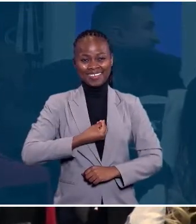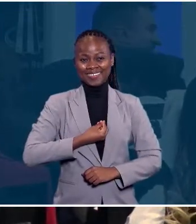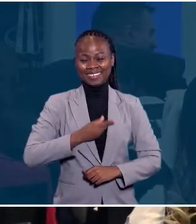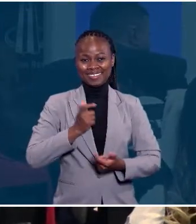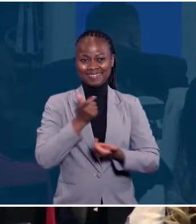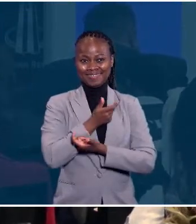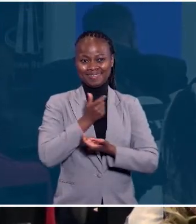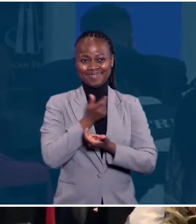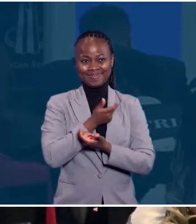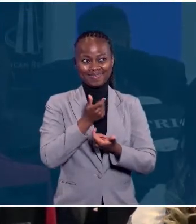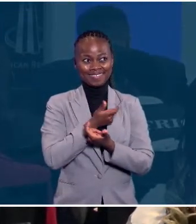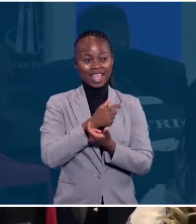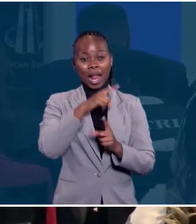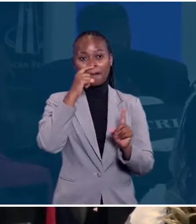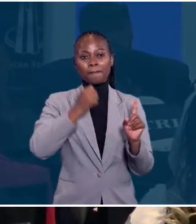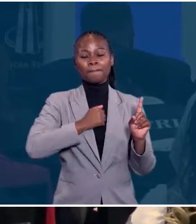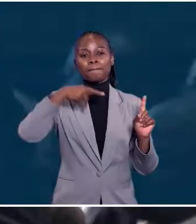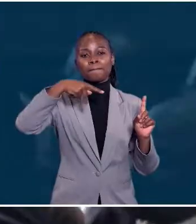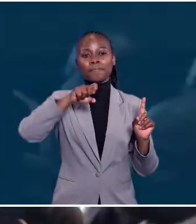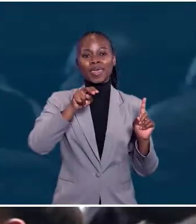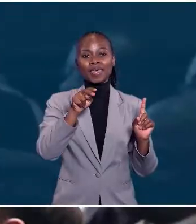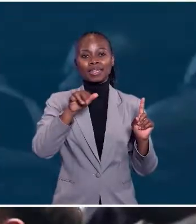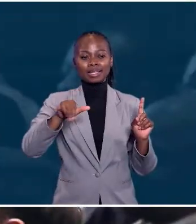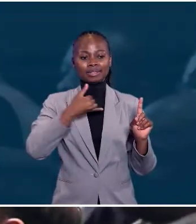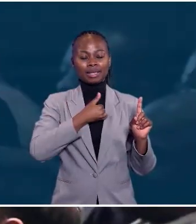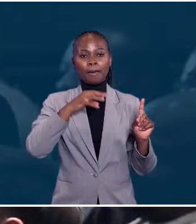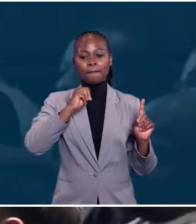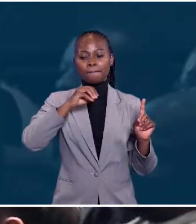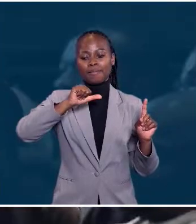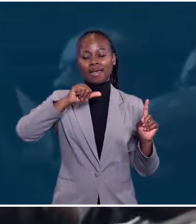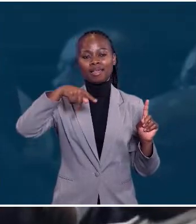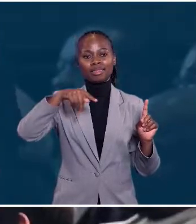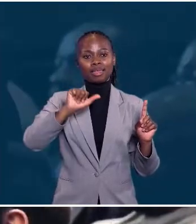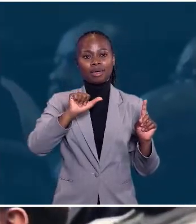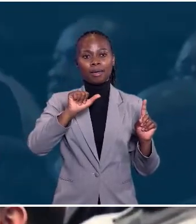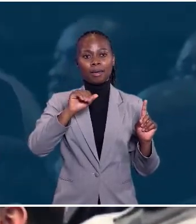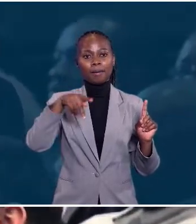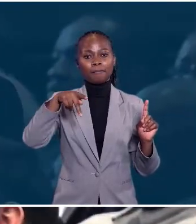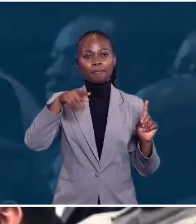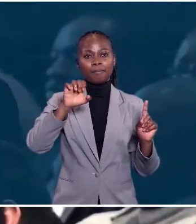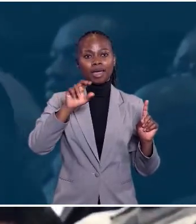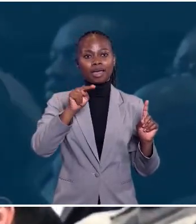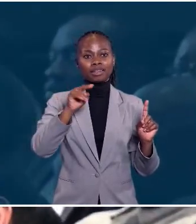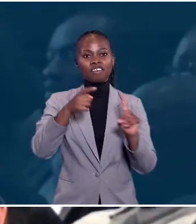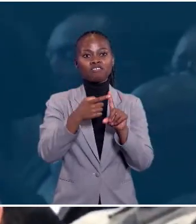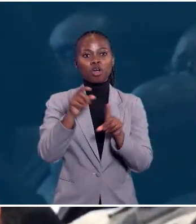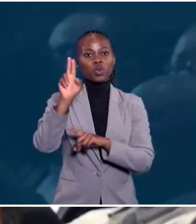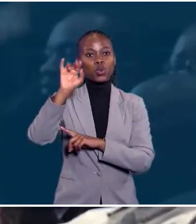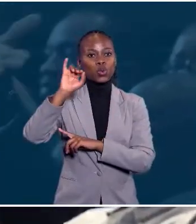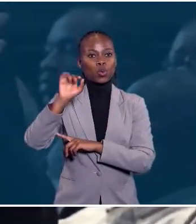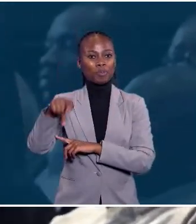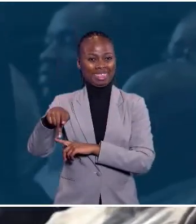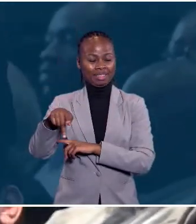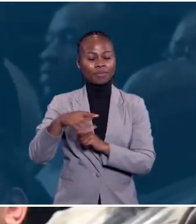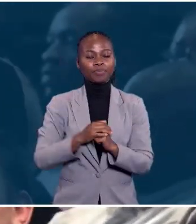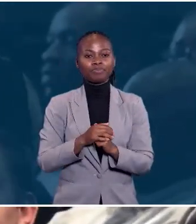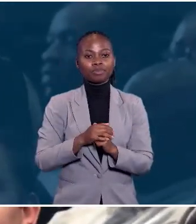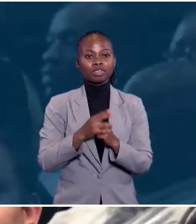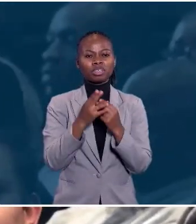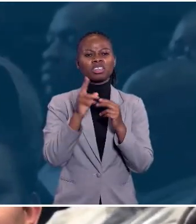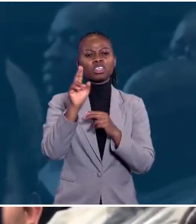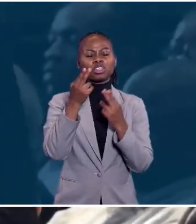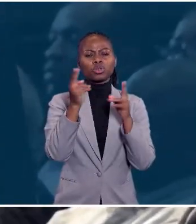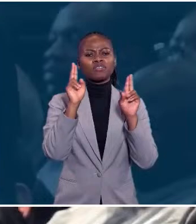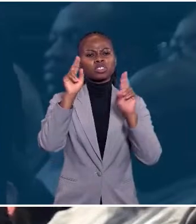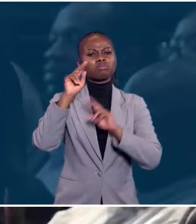Thank you, Governor Pima Dabani from UP. Just a question, does the National Treasury also with the Parliament consult the